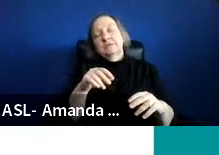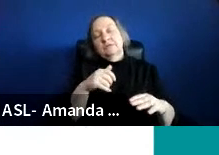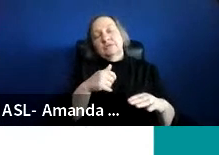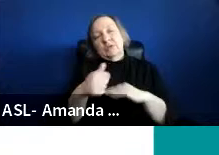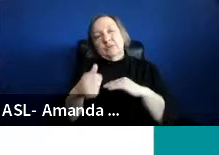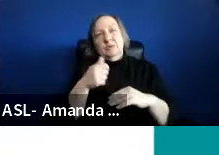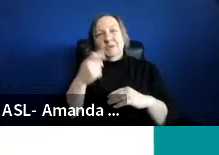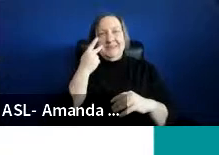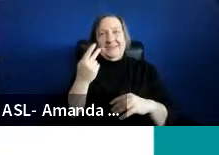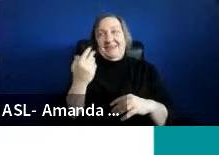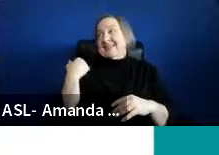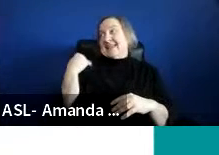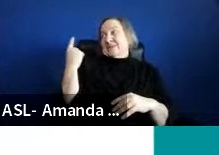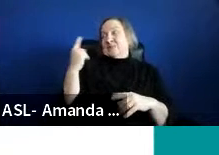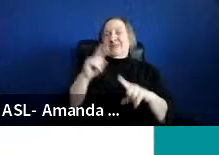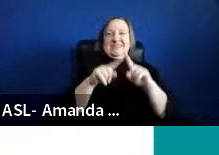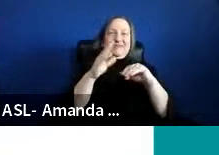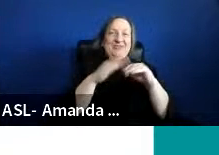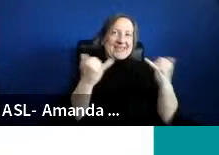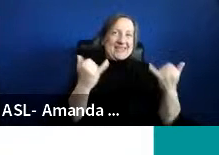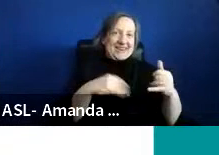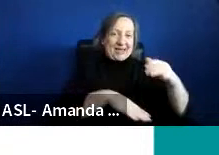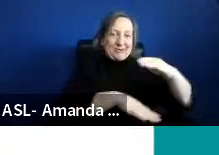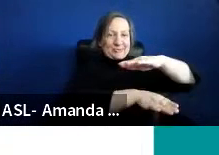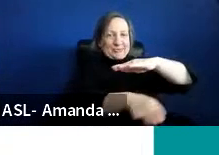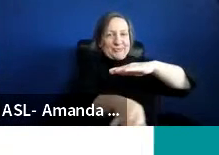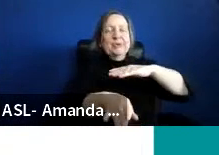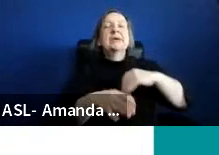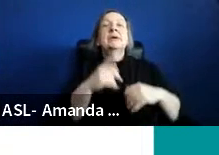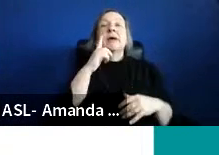slide and this slide. And then I think the last